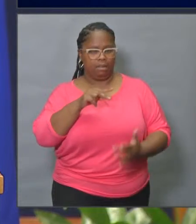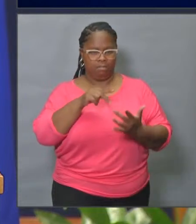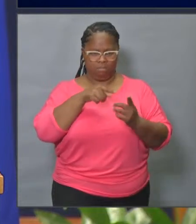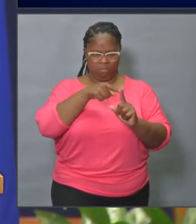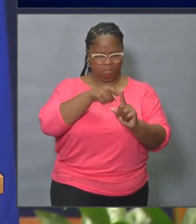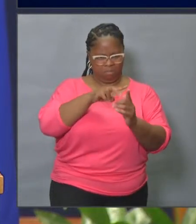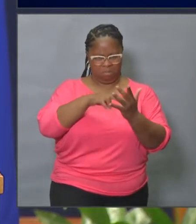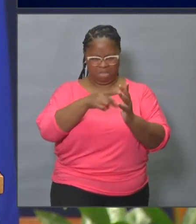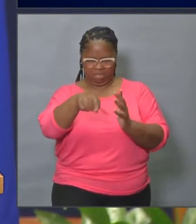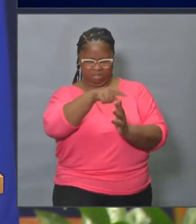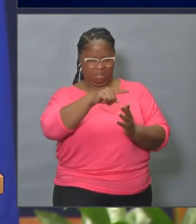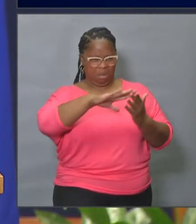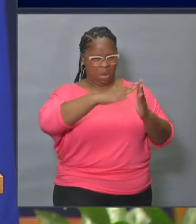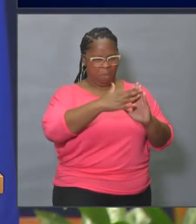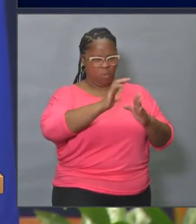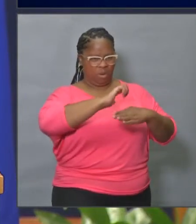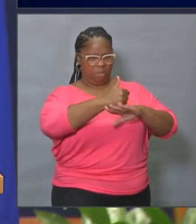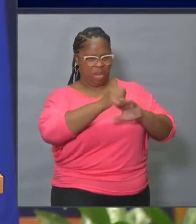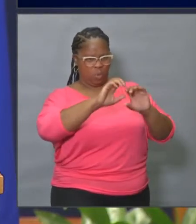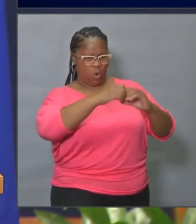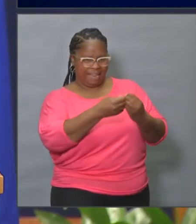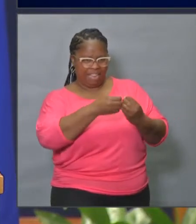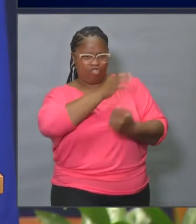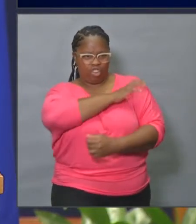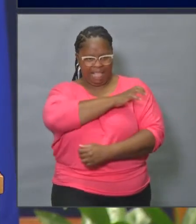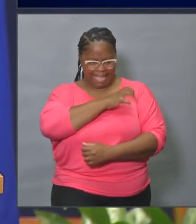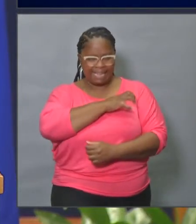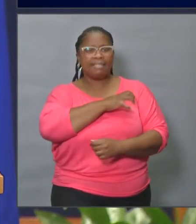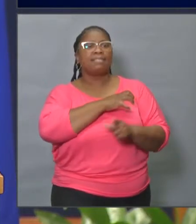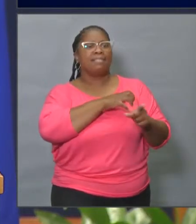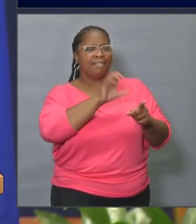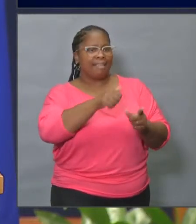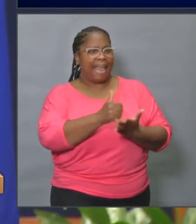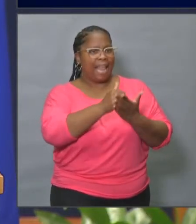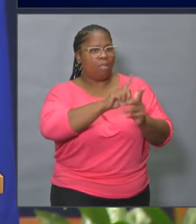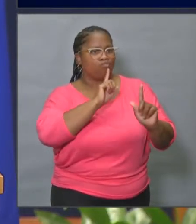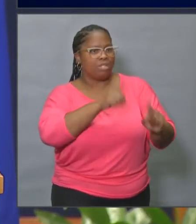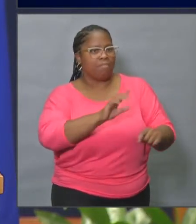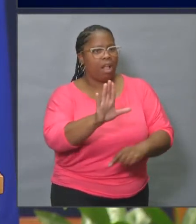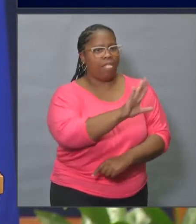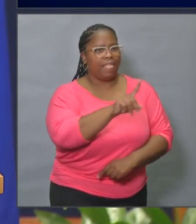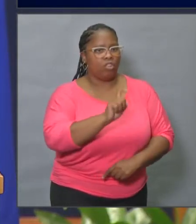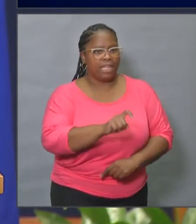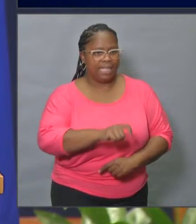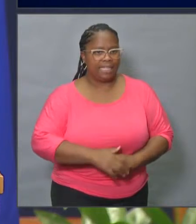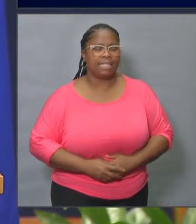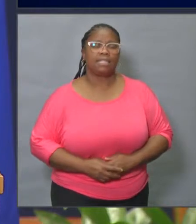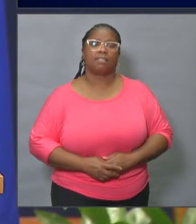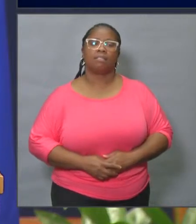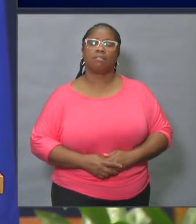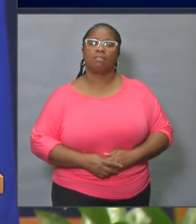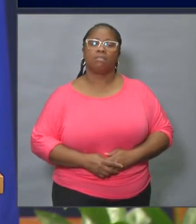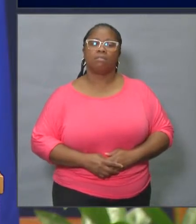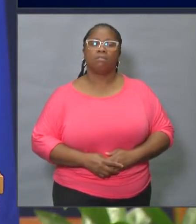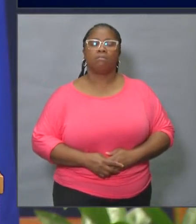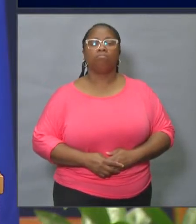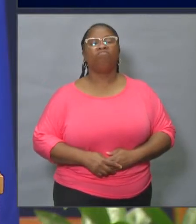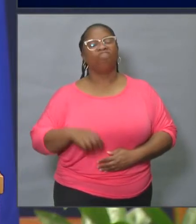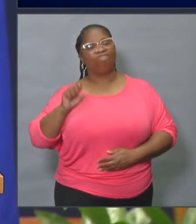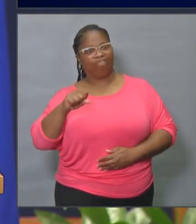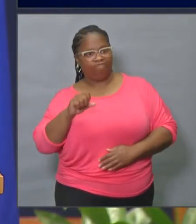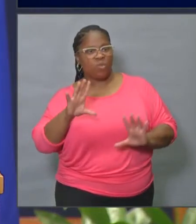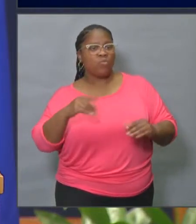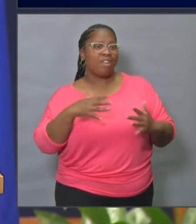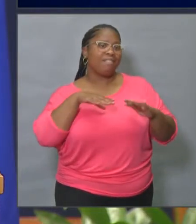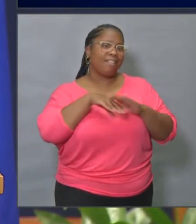community-based organizations and community clinics and can be responsive to the local needs of the communities. Even with access, we know that